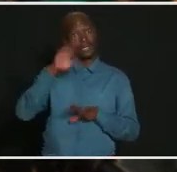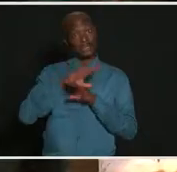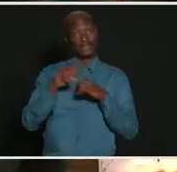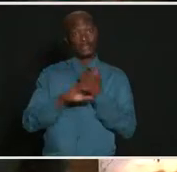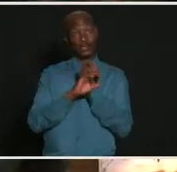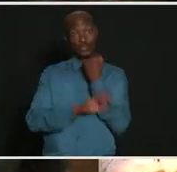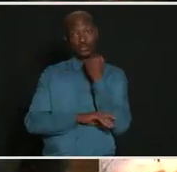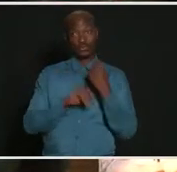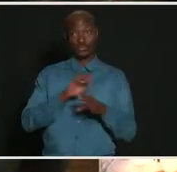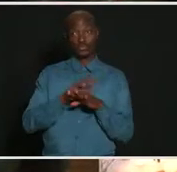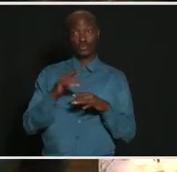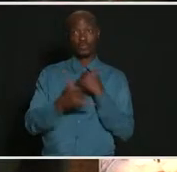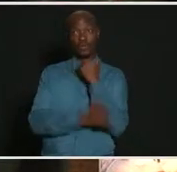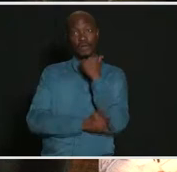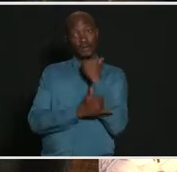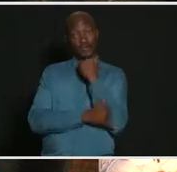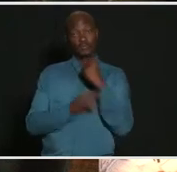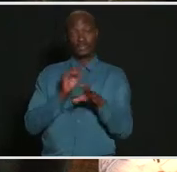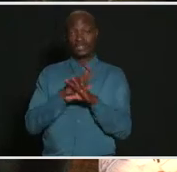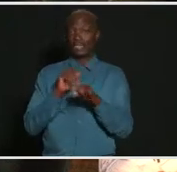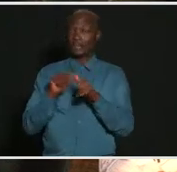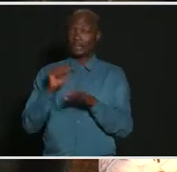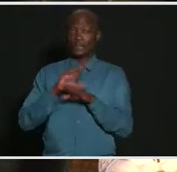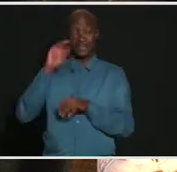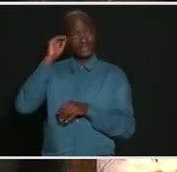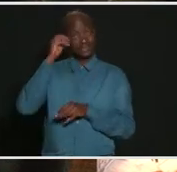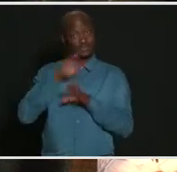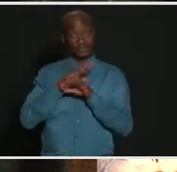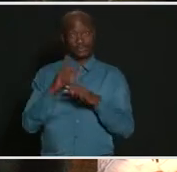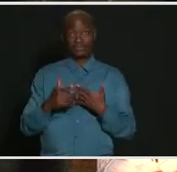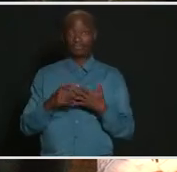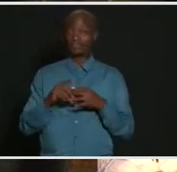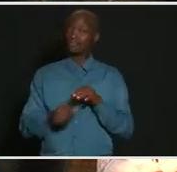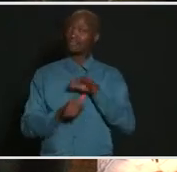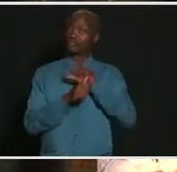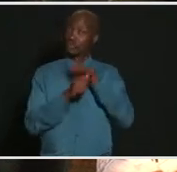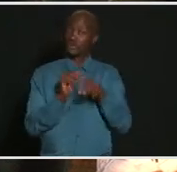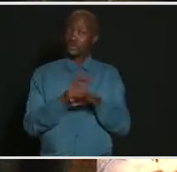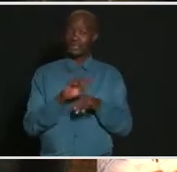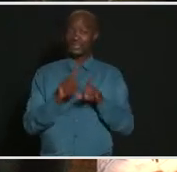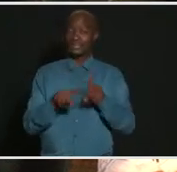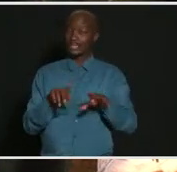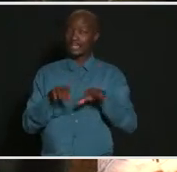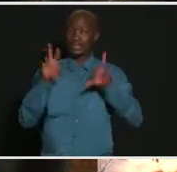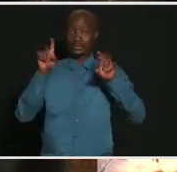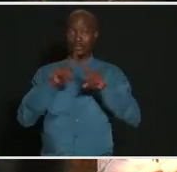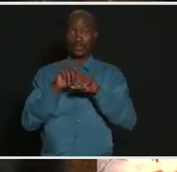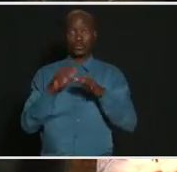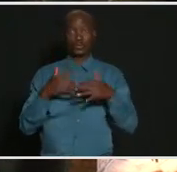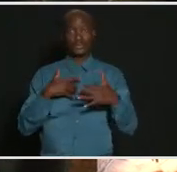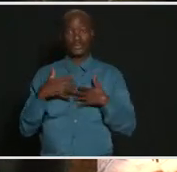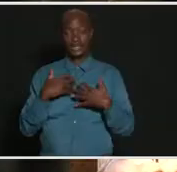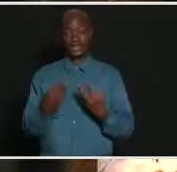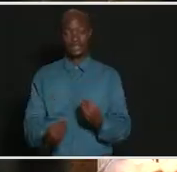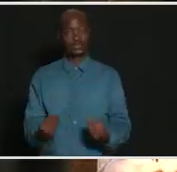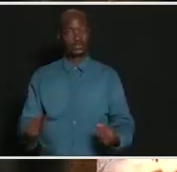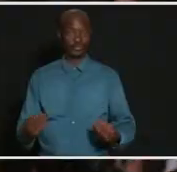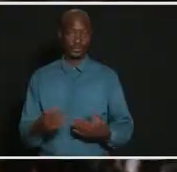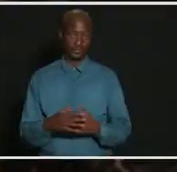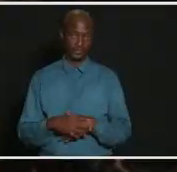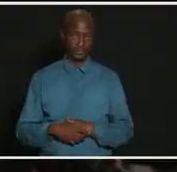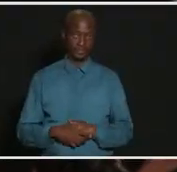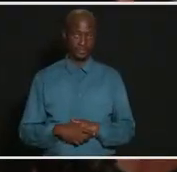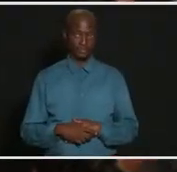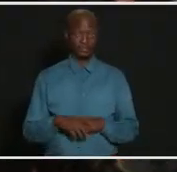constitution of our country that a child's best interests of Paramount importance in every matter concerning the child